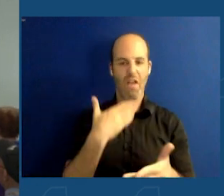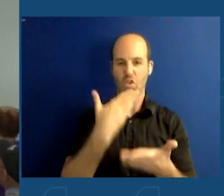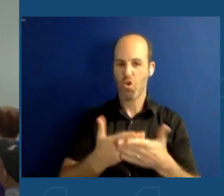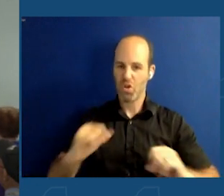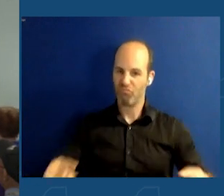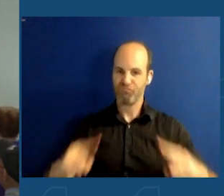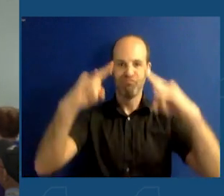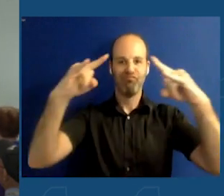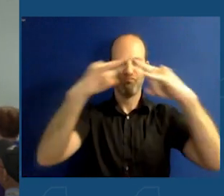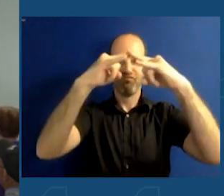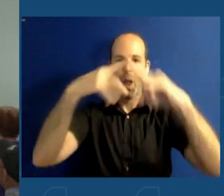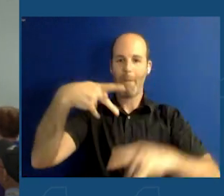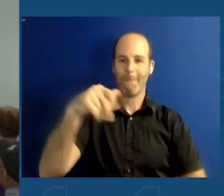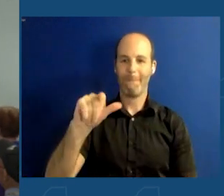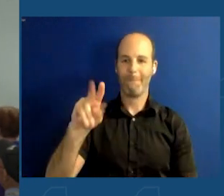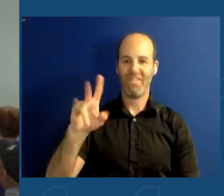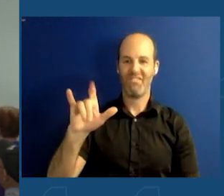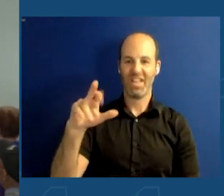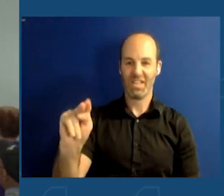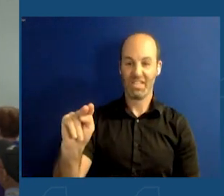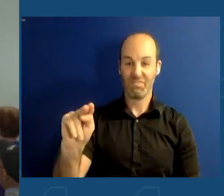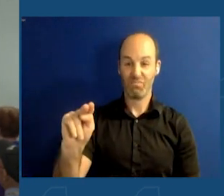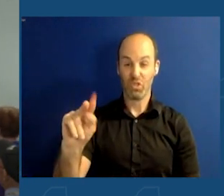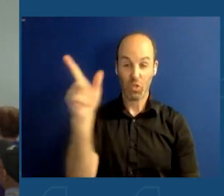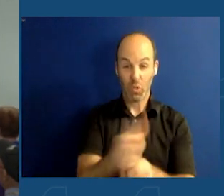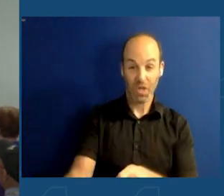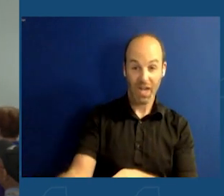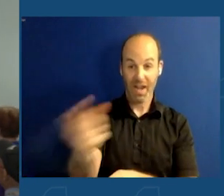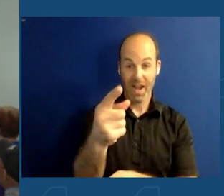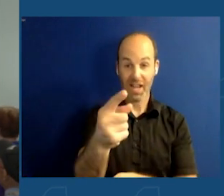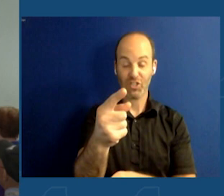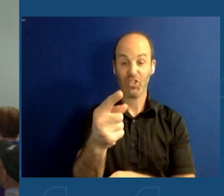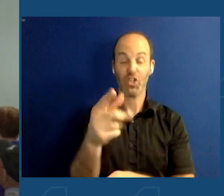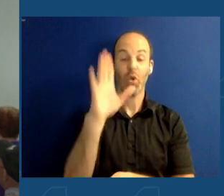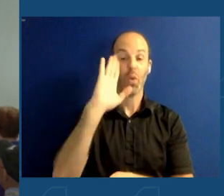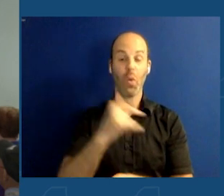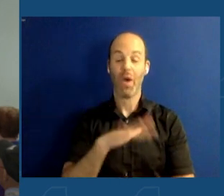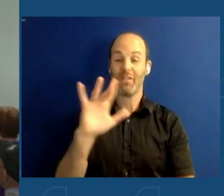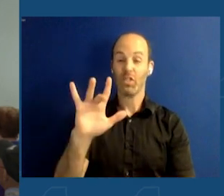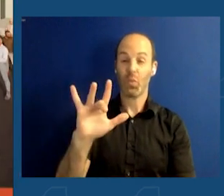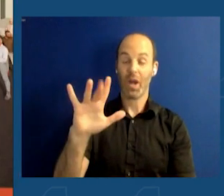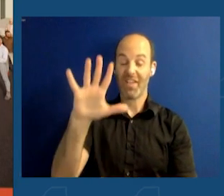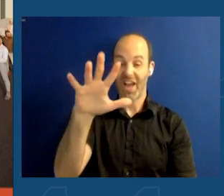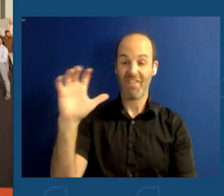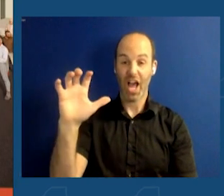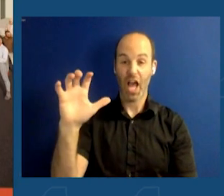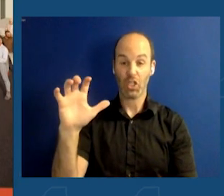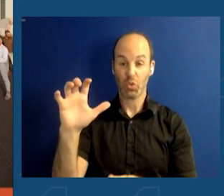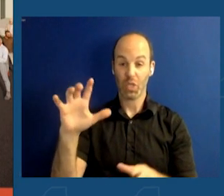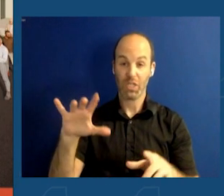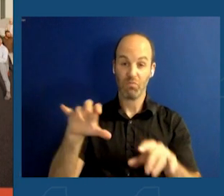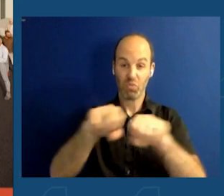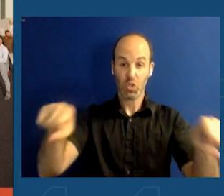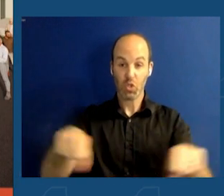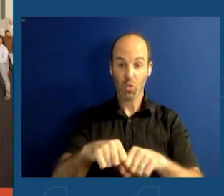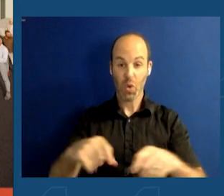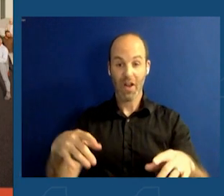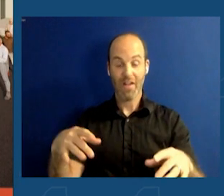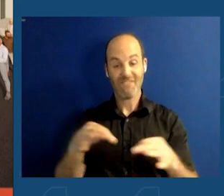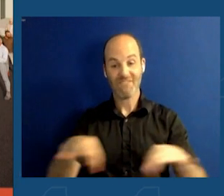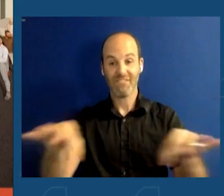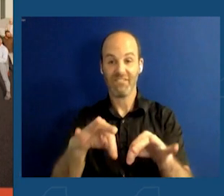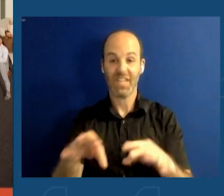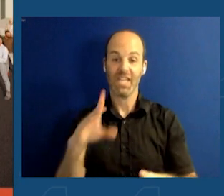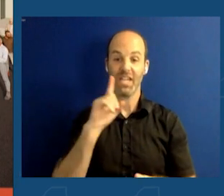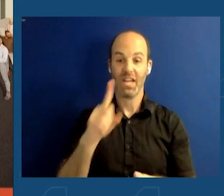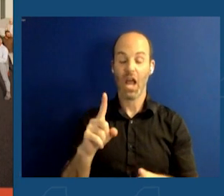Okay, so this time next year, we're going to have 2,500 square feet of new show space, but also powered by solar